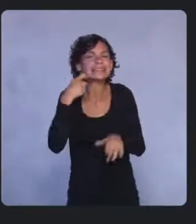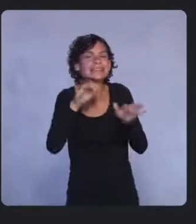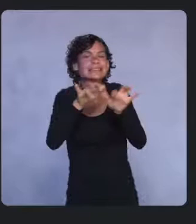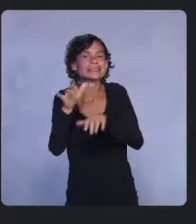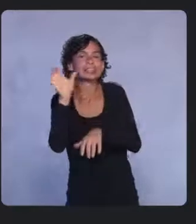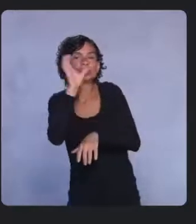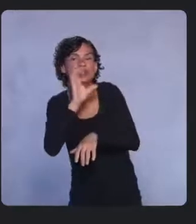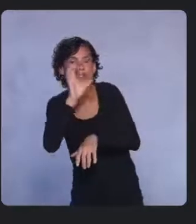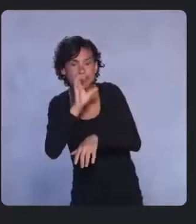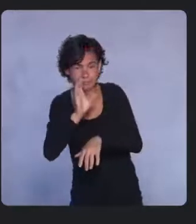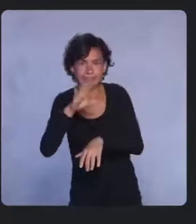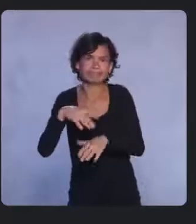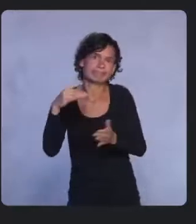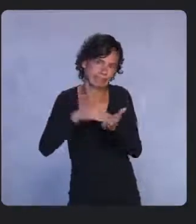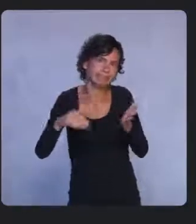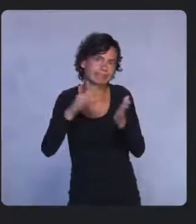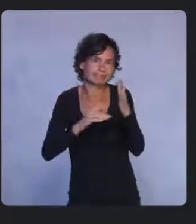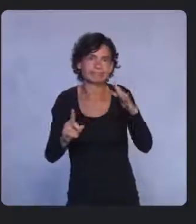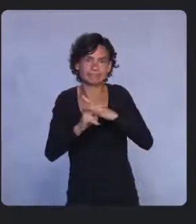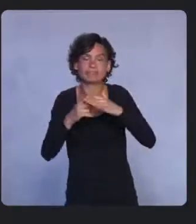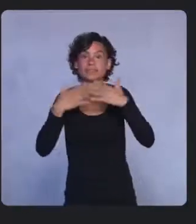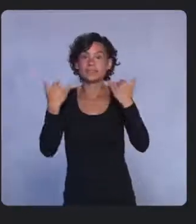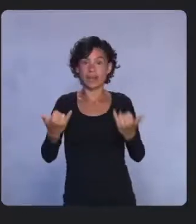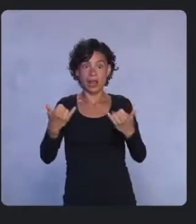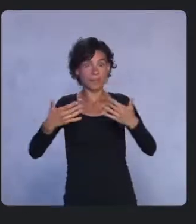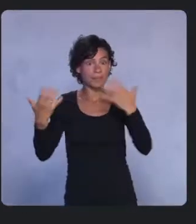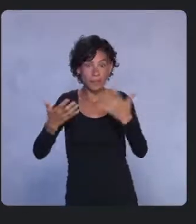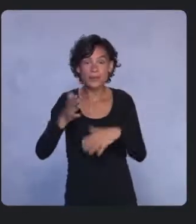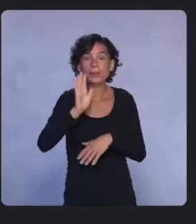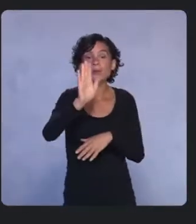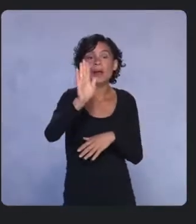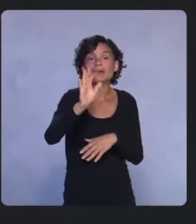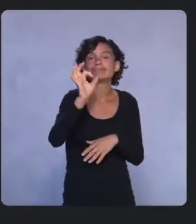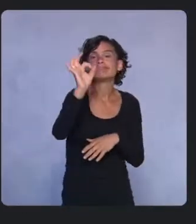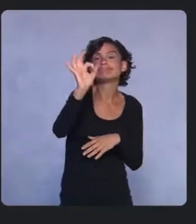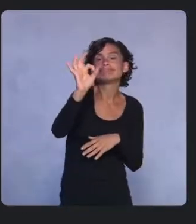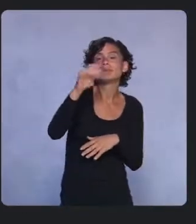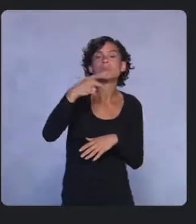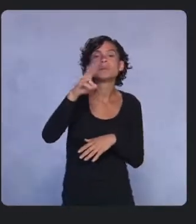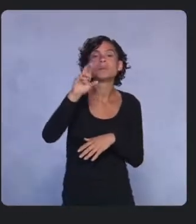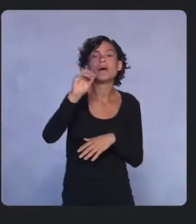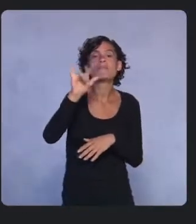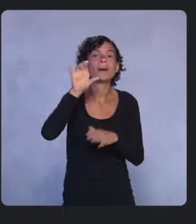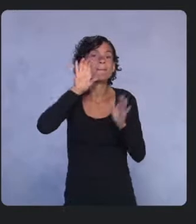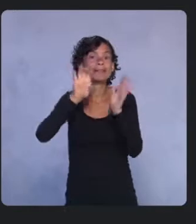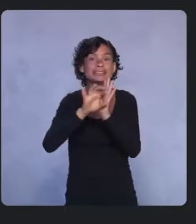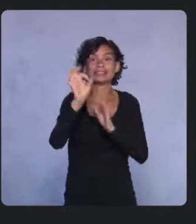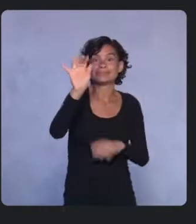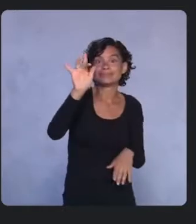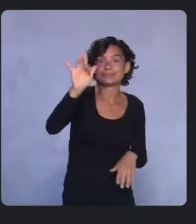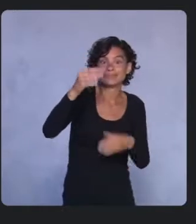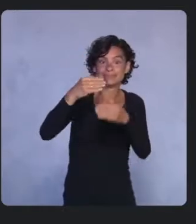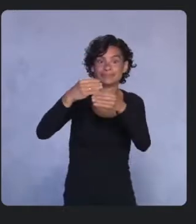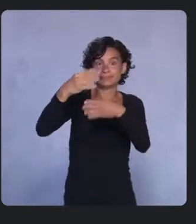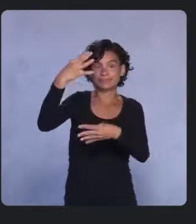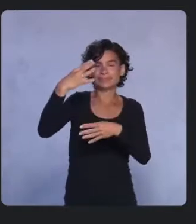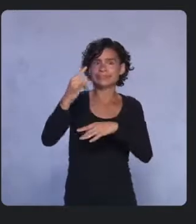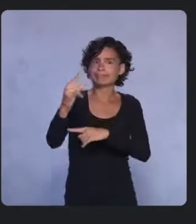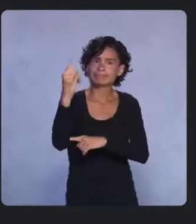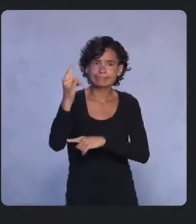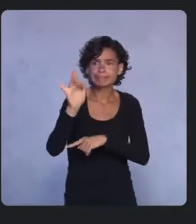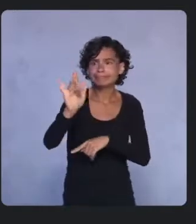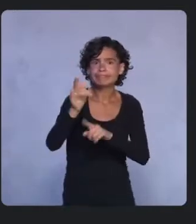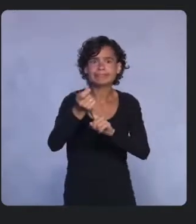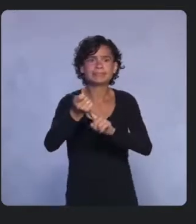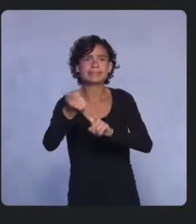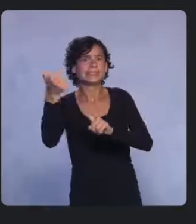we heard you. So now, just tap your profile picture to access your menu and immediately delete recent search history from your